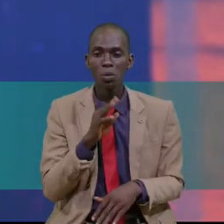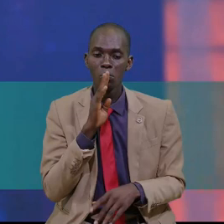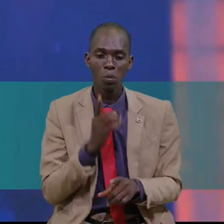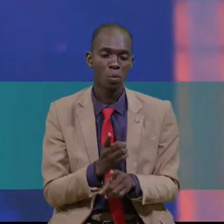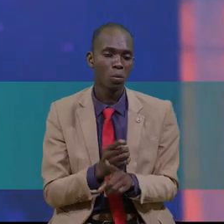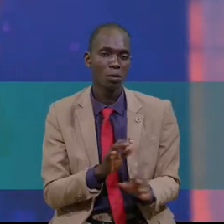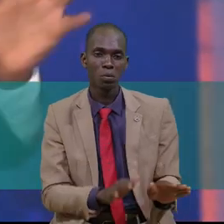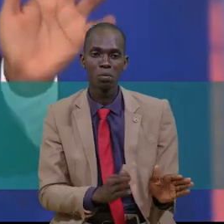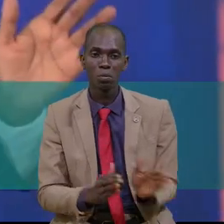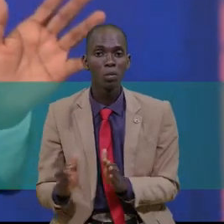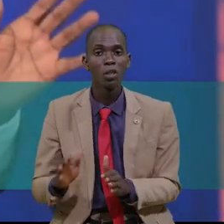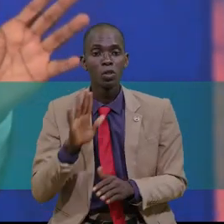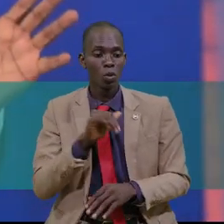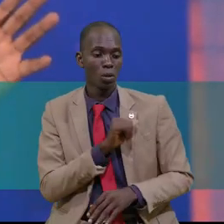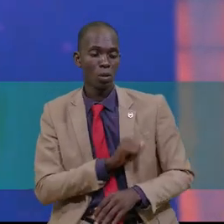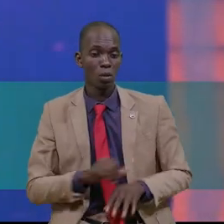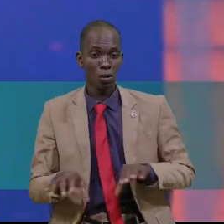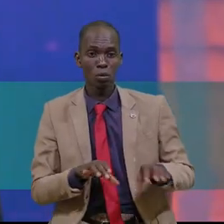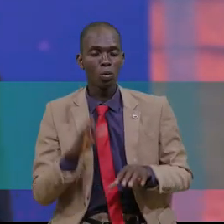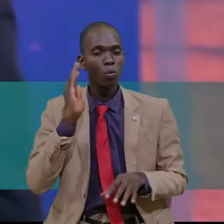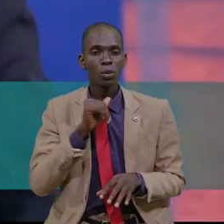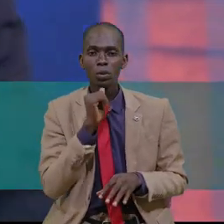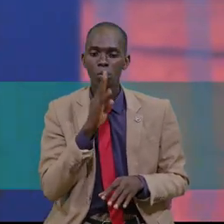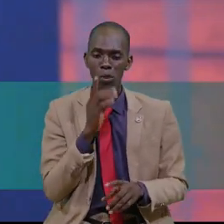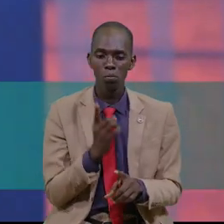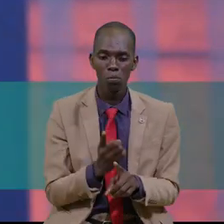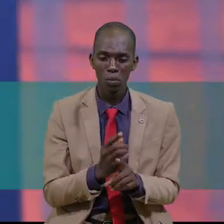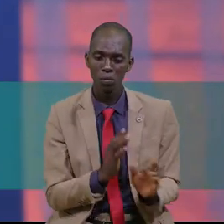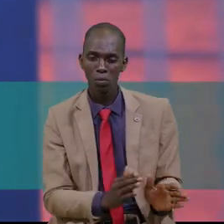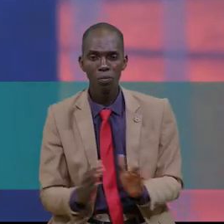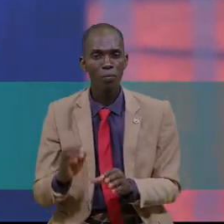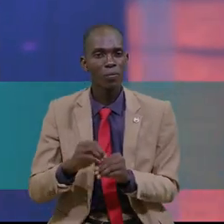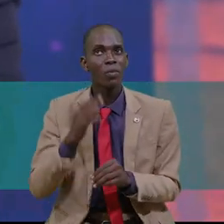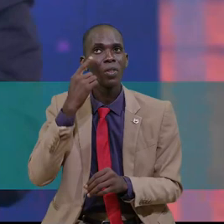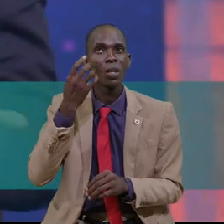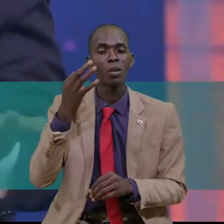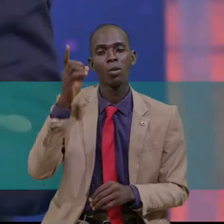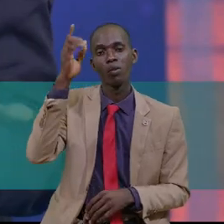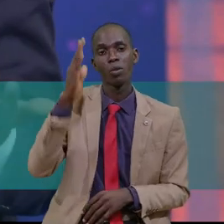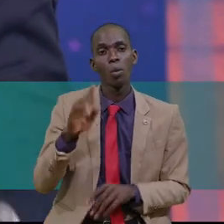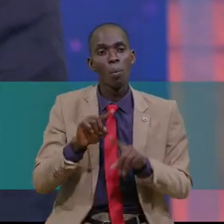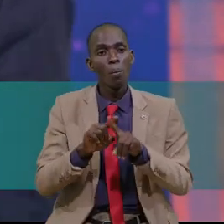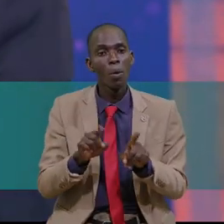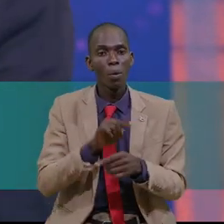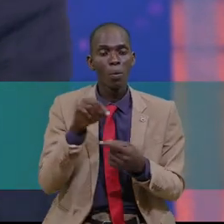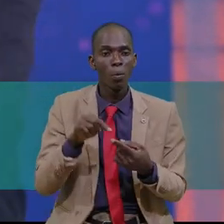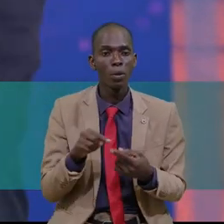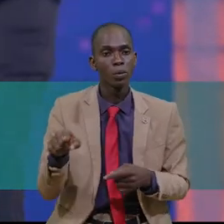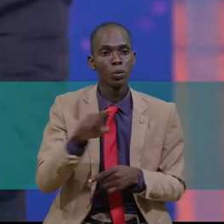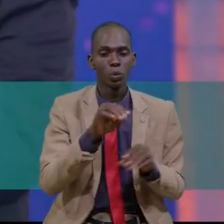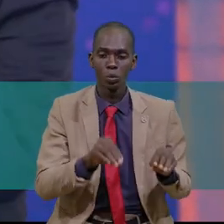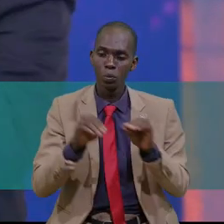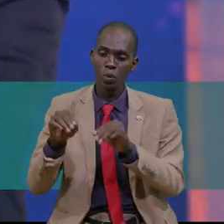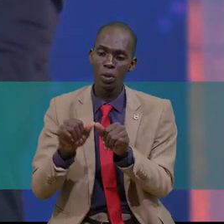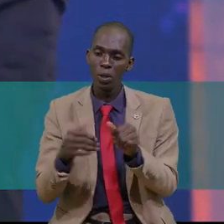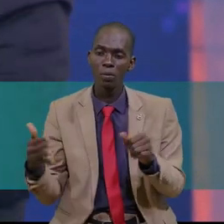Your actions will not be orderly in the sight of God. But when you place everything on him, and